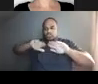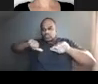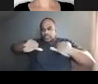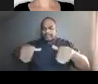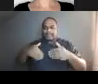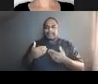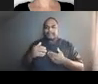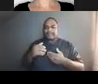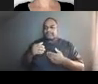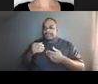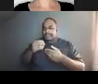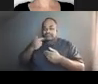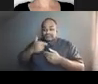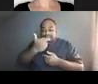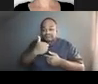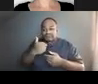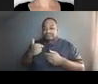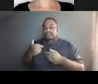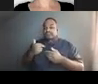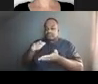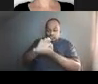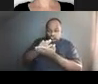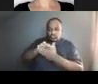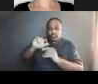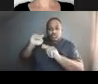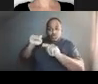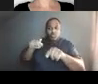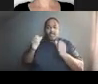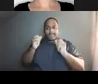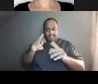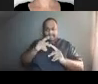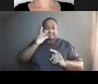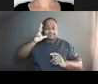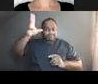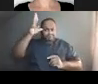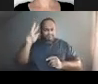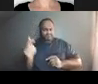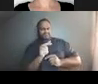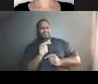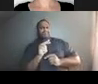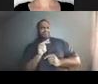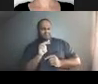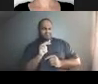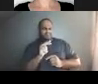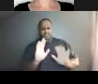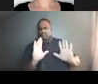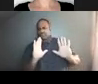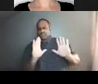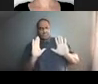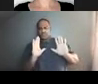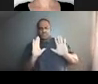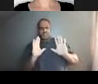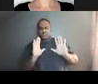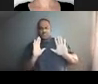and also to school. And many parents were against, and they even said they will not any